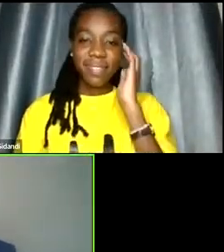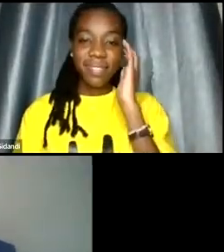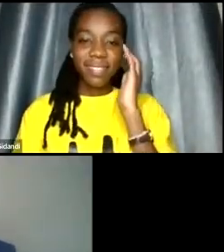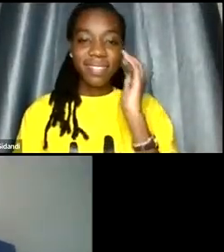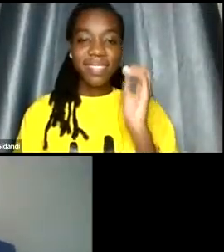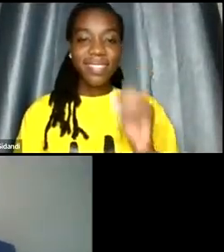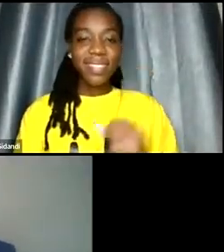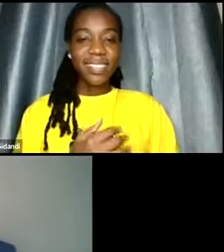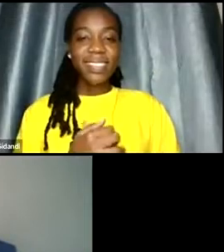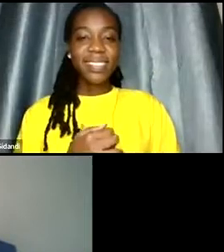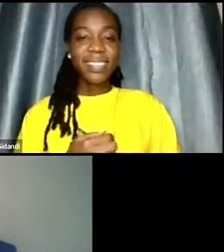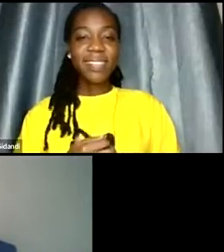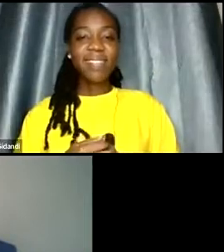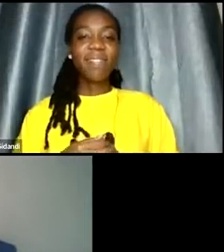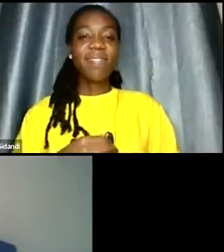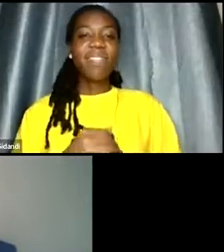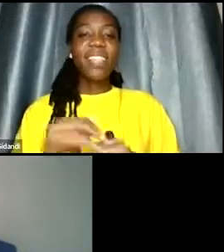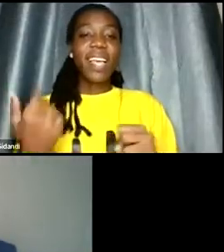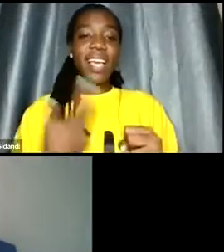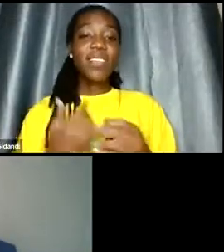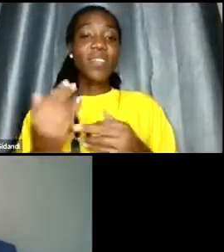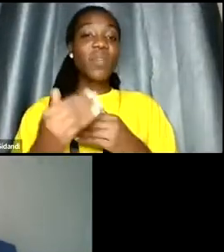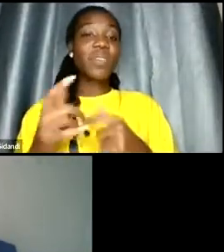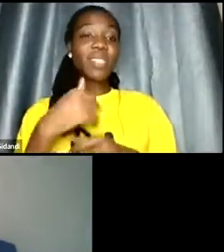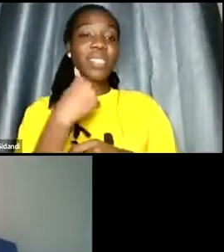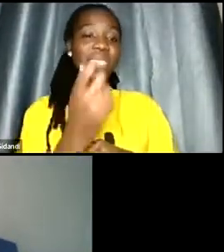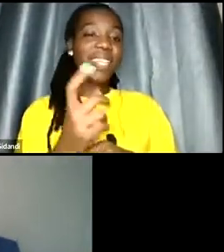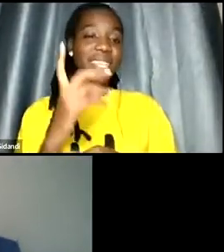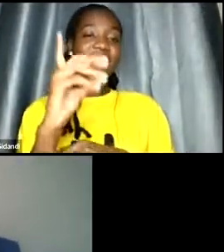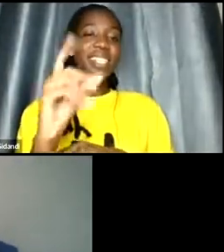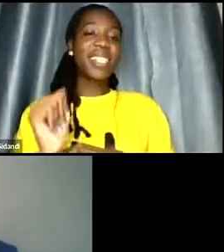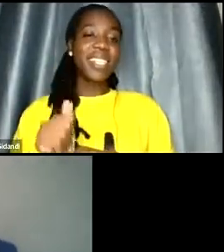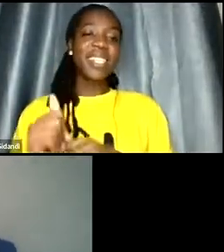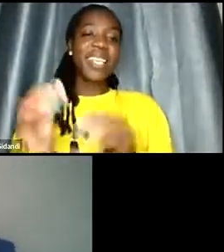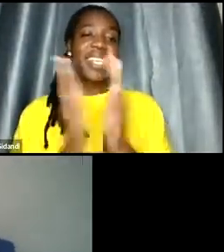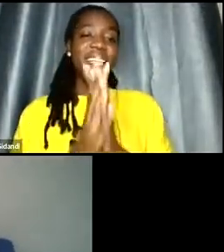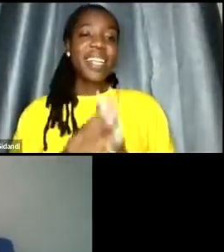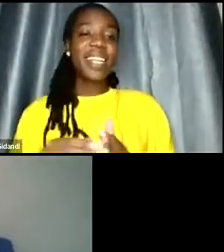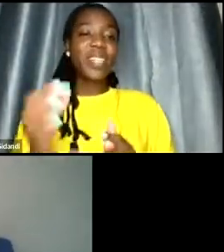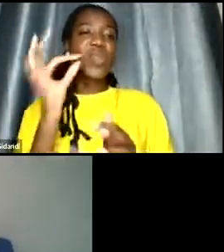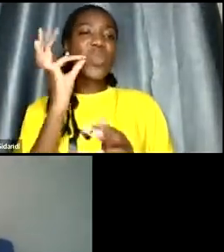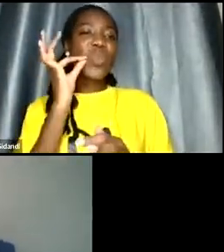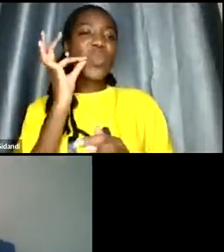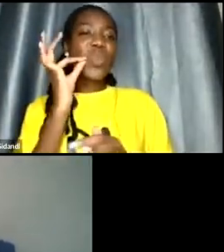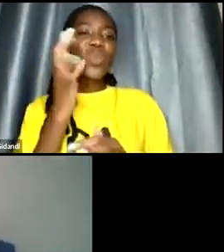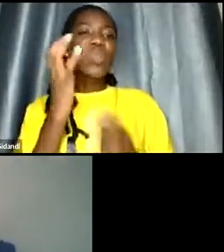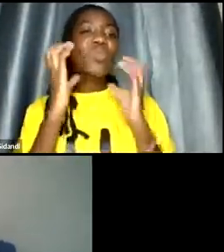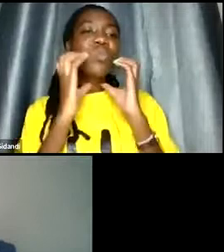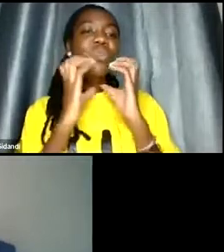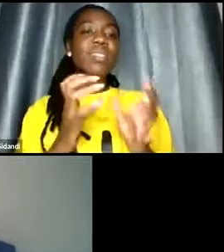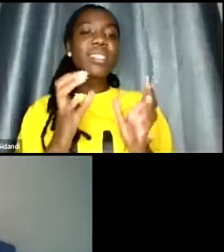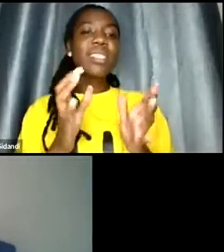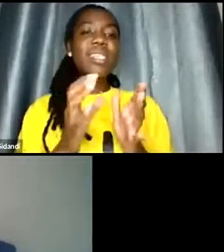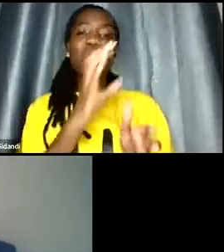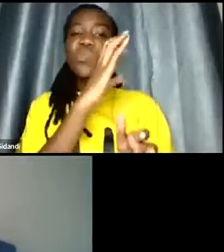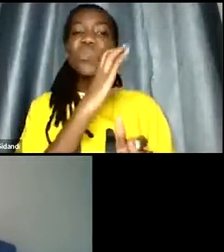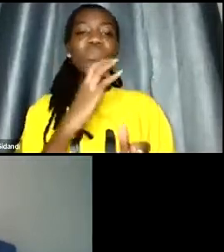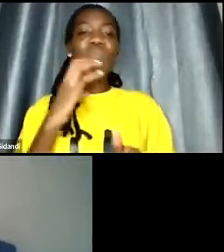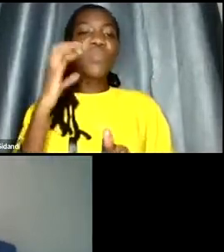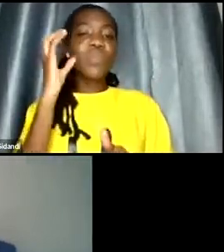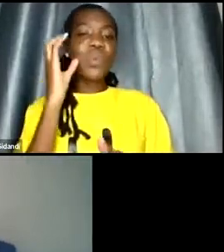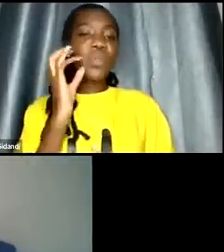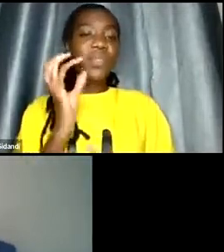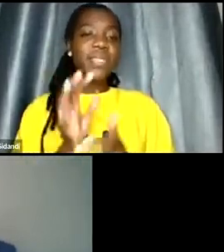You're about to say Udia and Nasimio and Wajakoya. And not to get into politics for